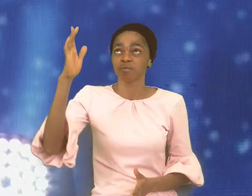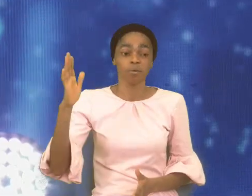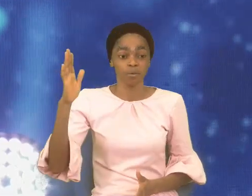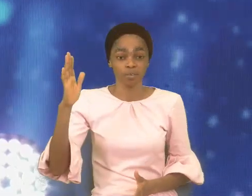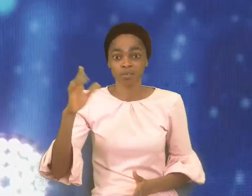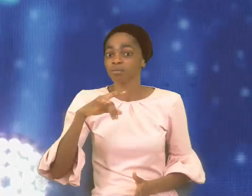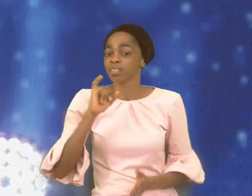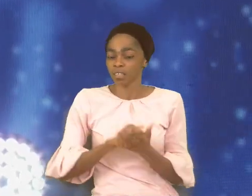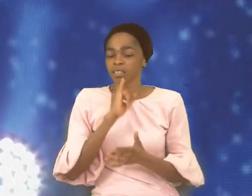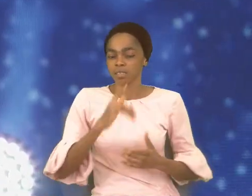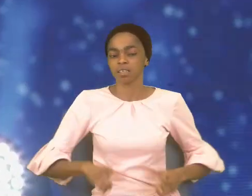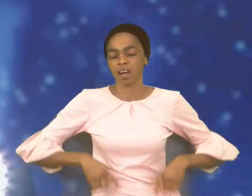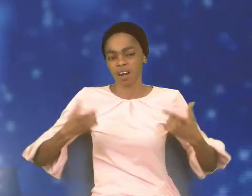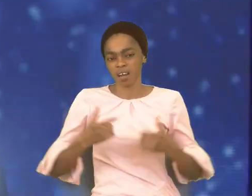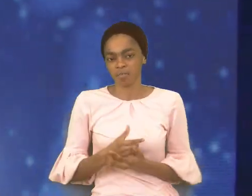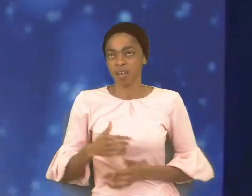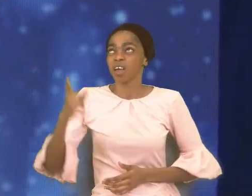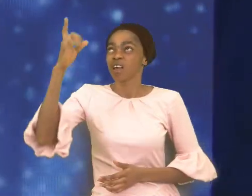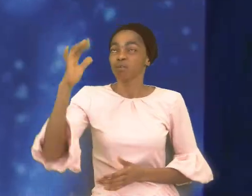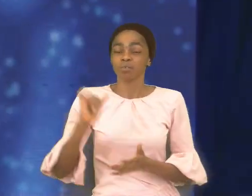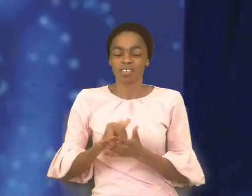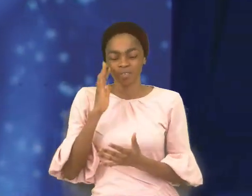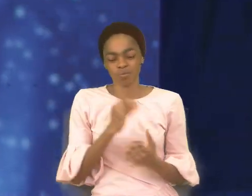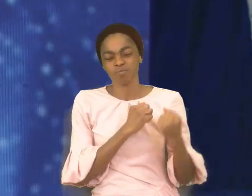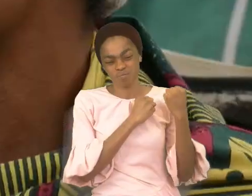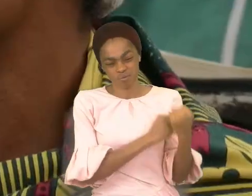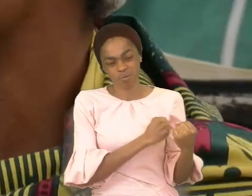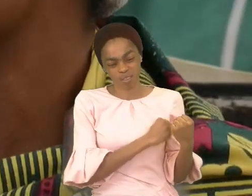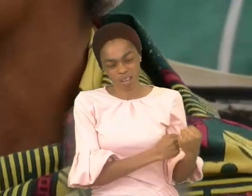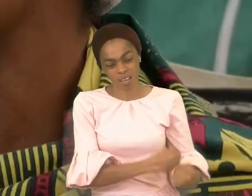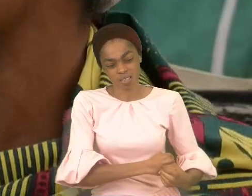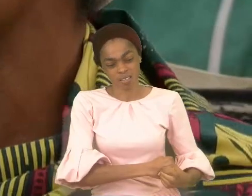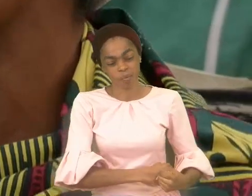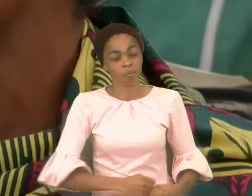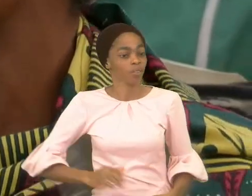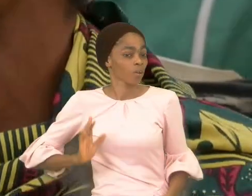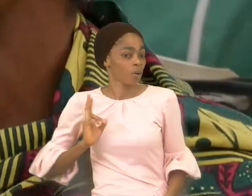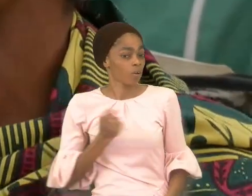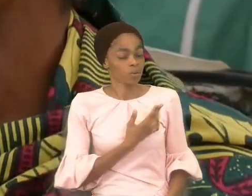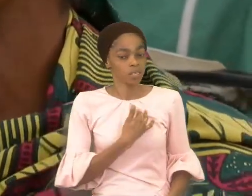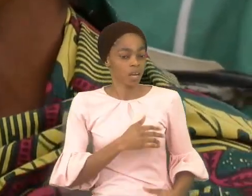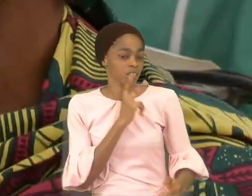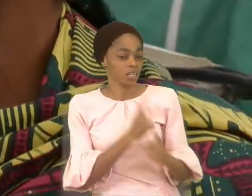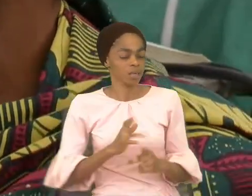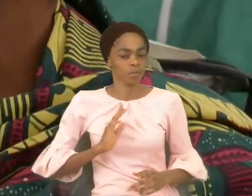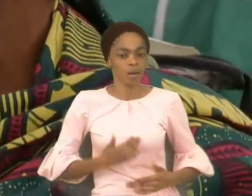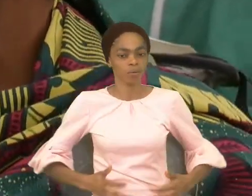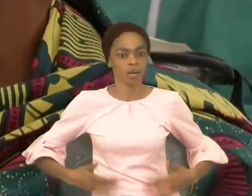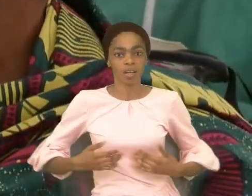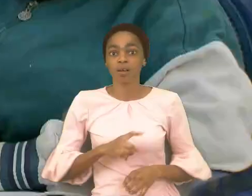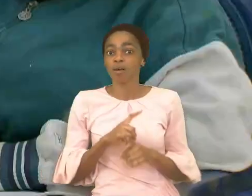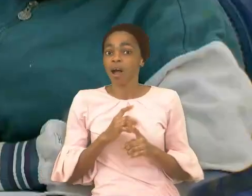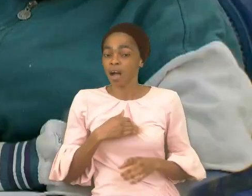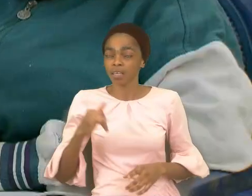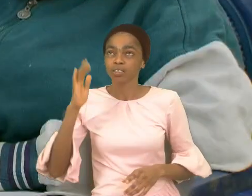and preserve our lives. And he will deliver us out of your hand. And then they